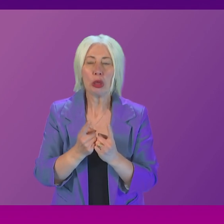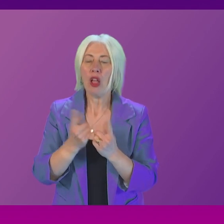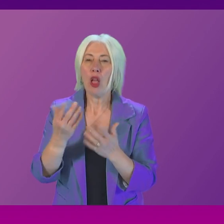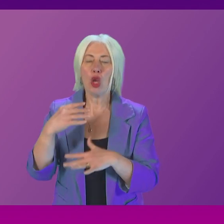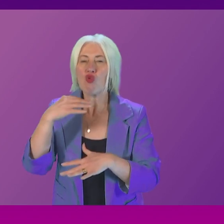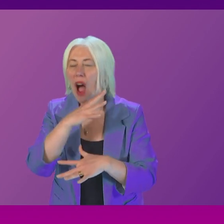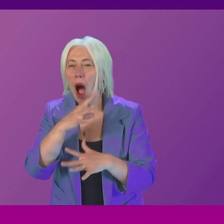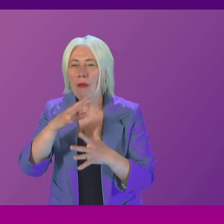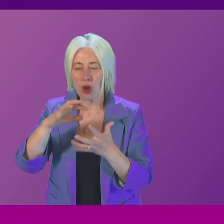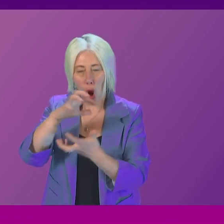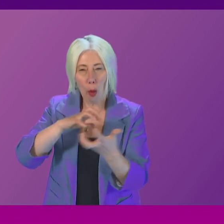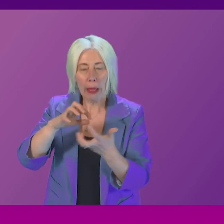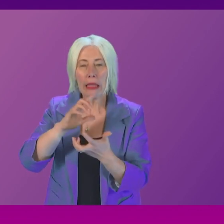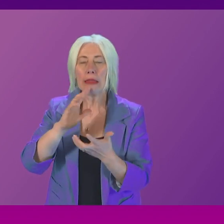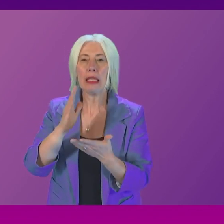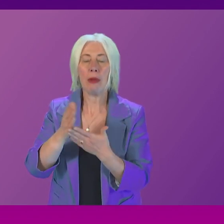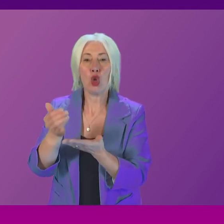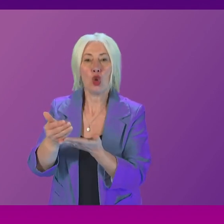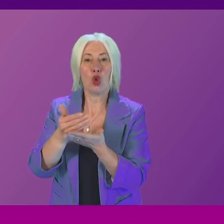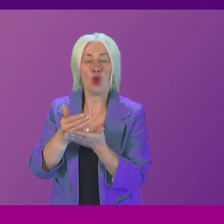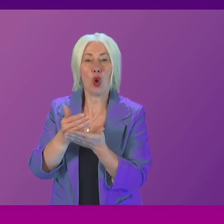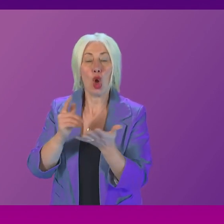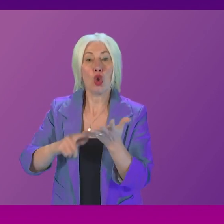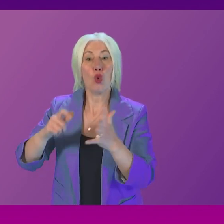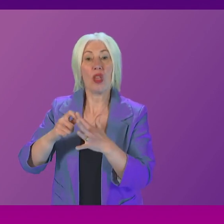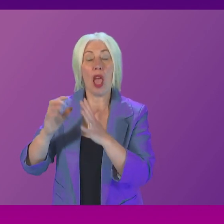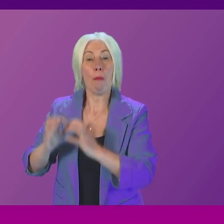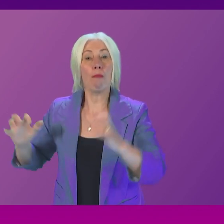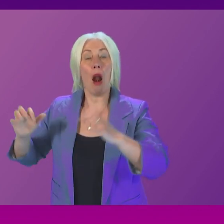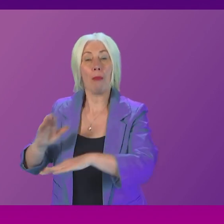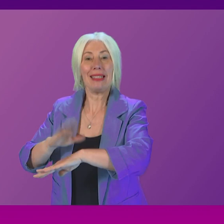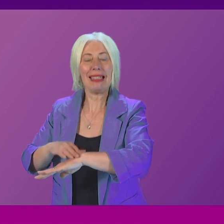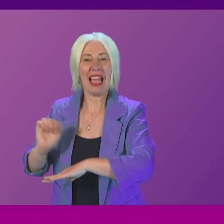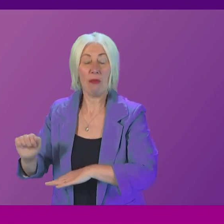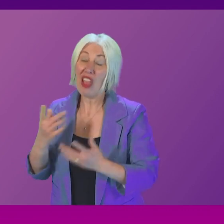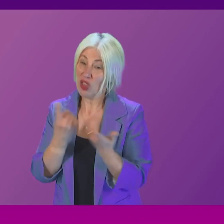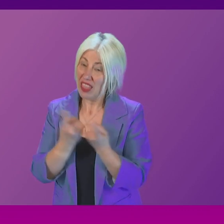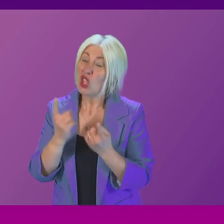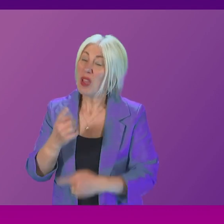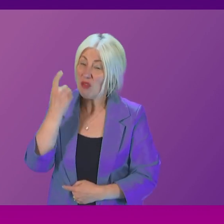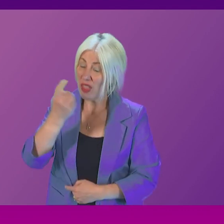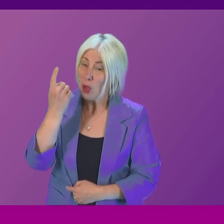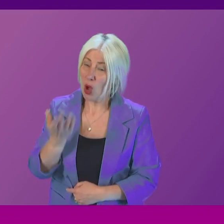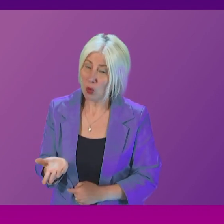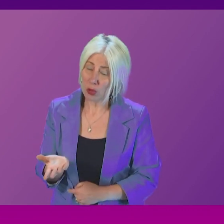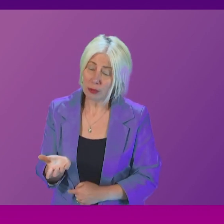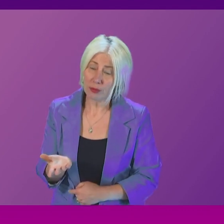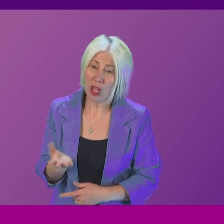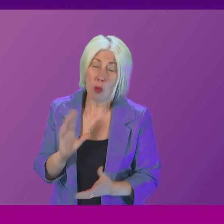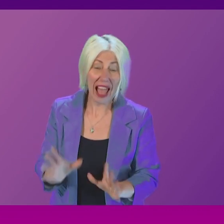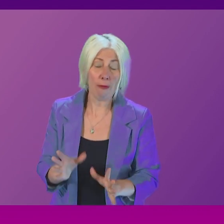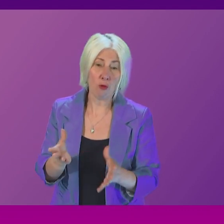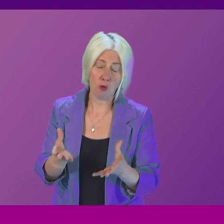drafting, securing UK parliamentary time, these are all really material considerations which we have to take